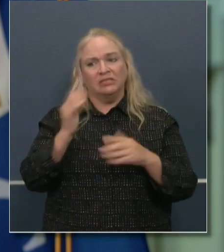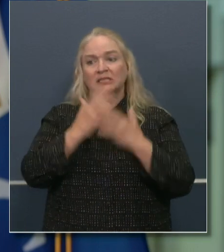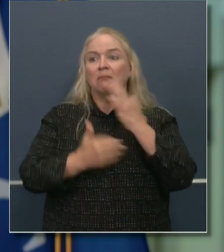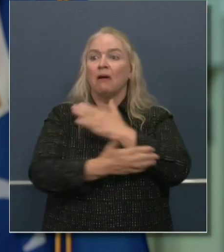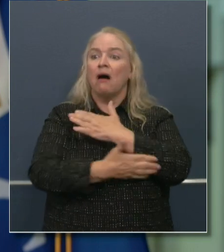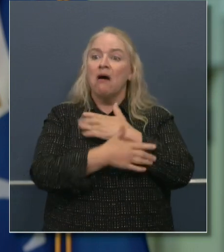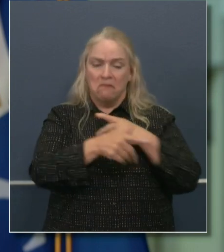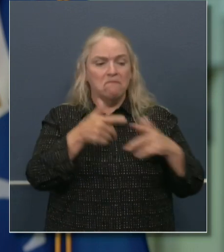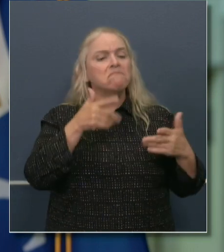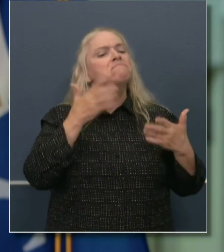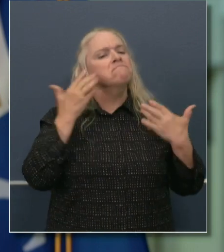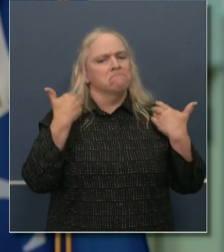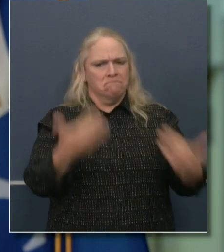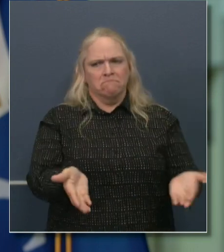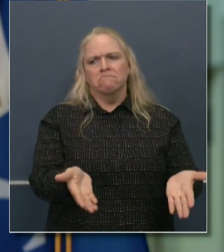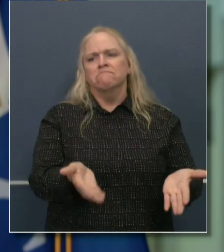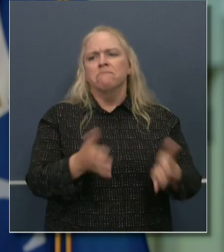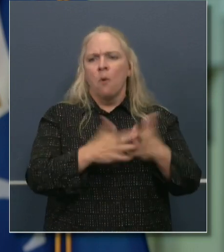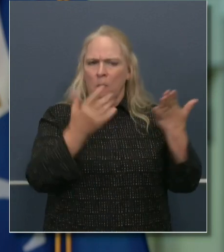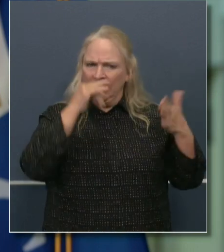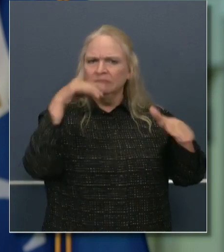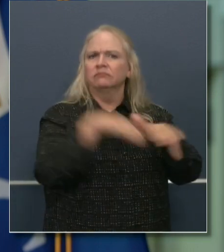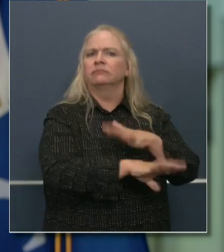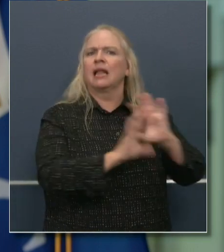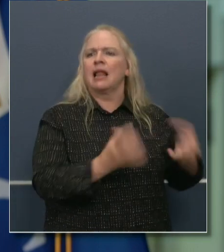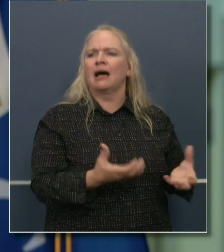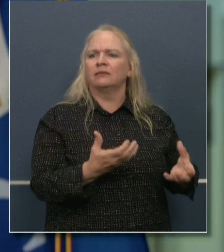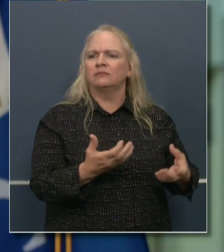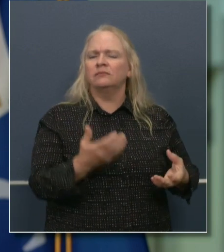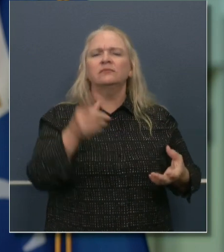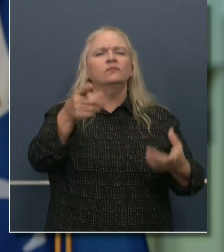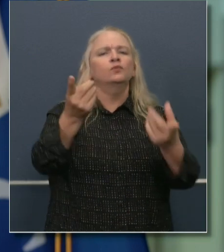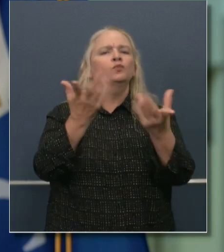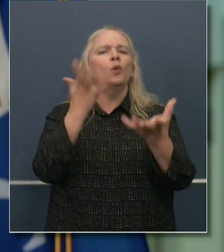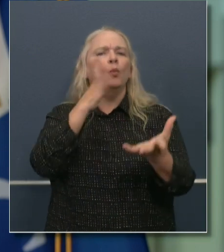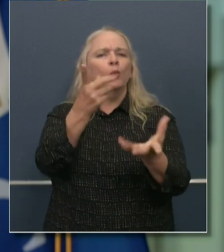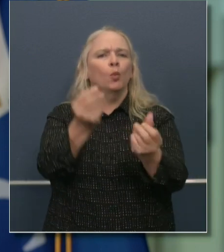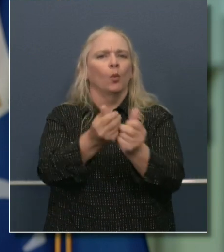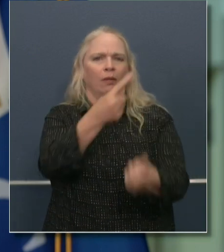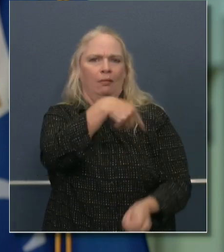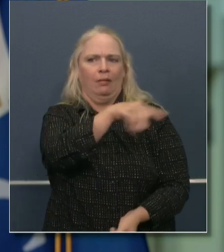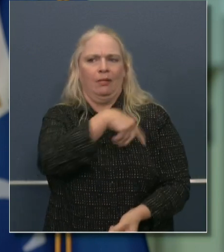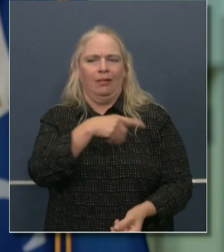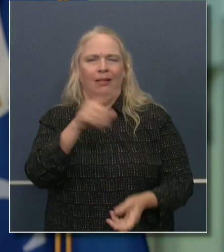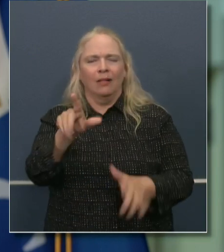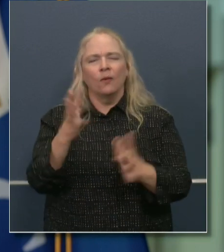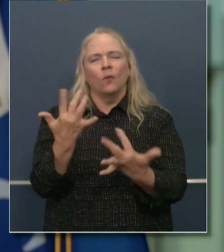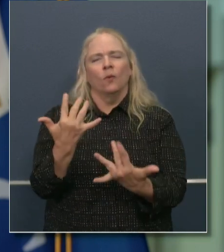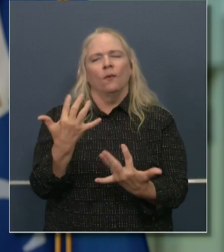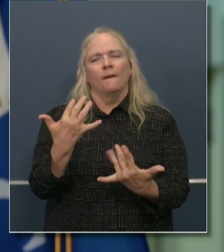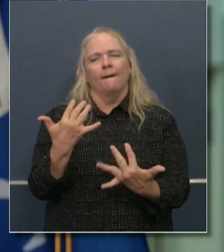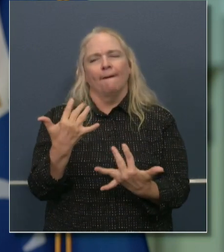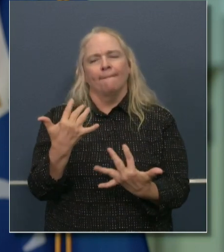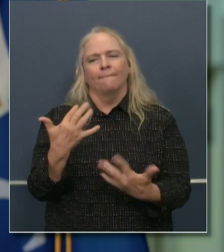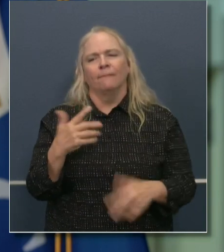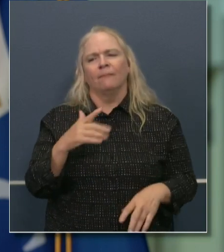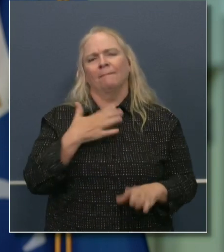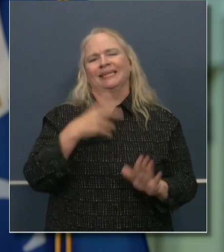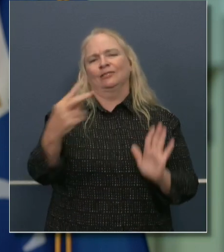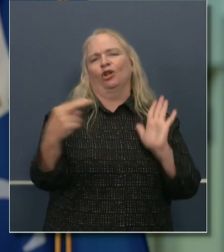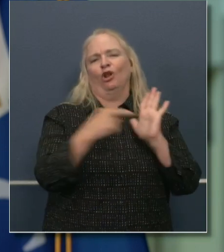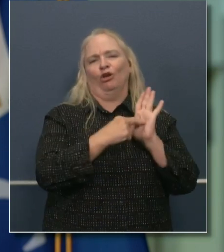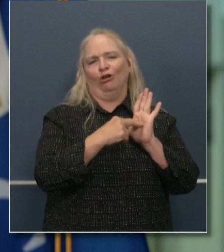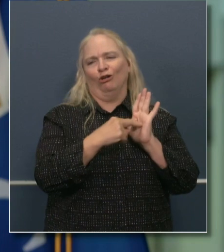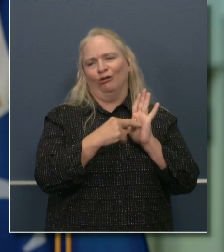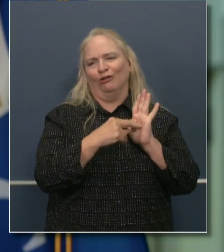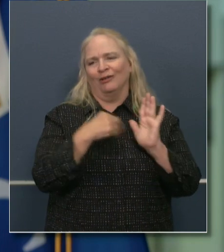think you report on the budget, and I think it's important that folks take a closer look at the language of the $5.3 billion that